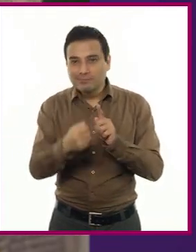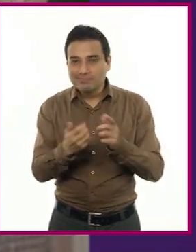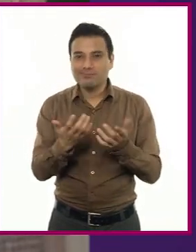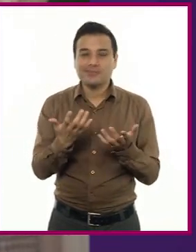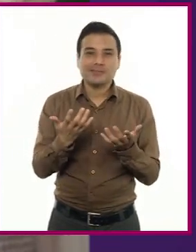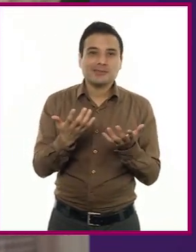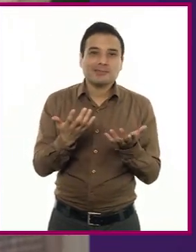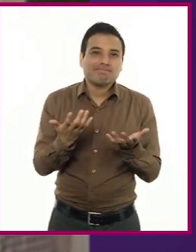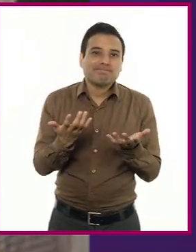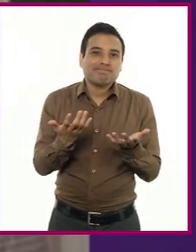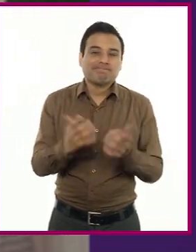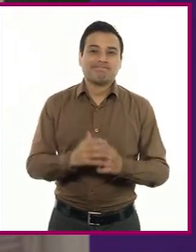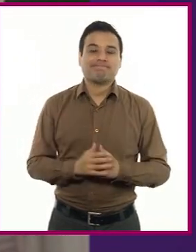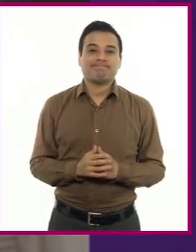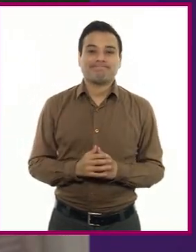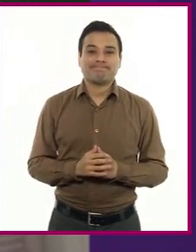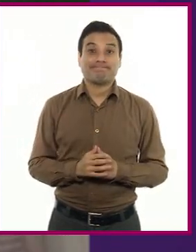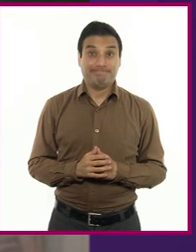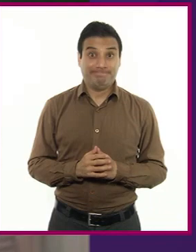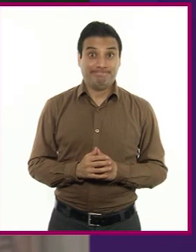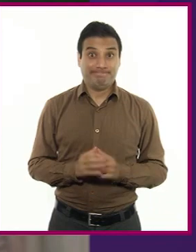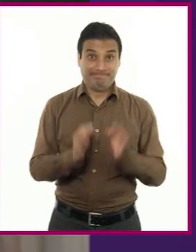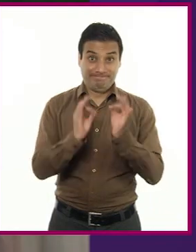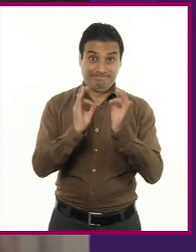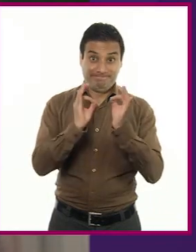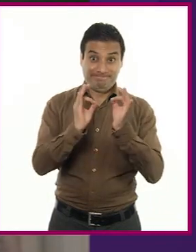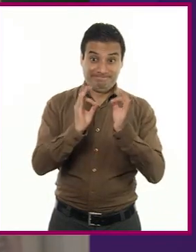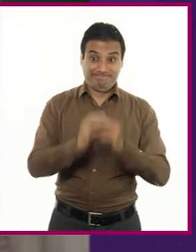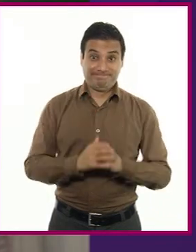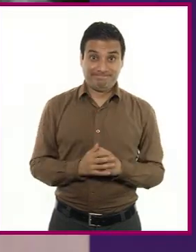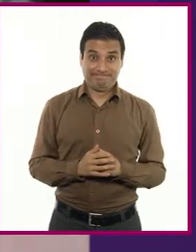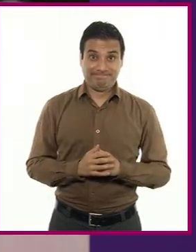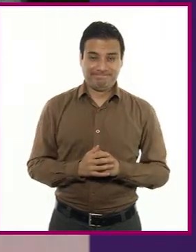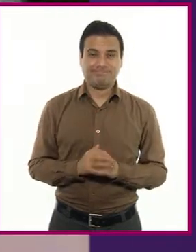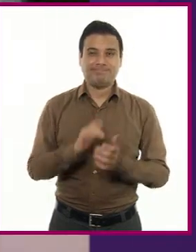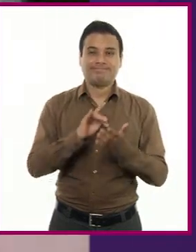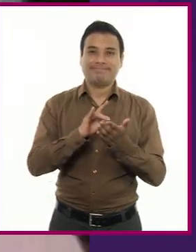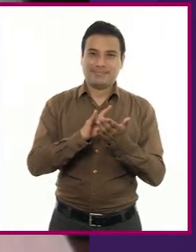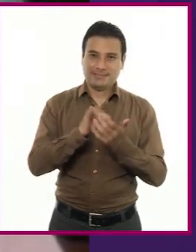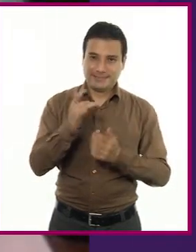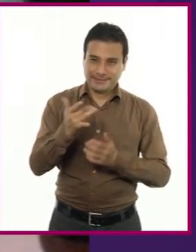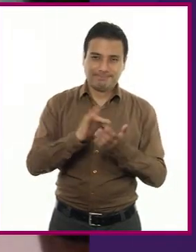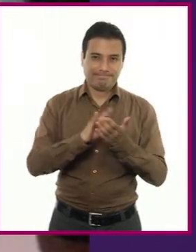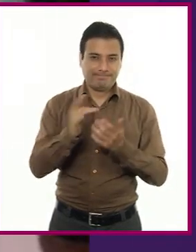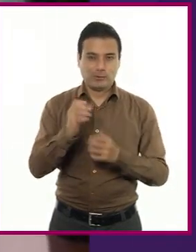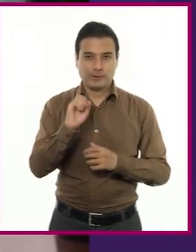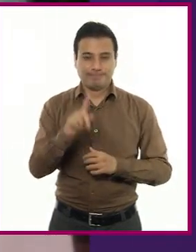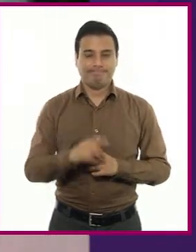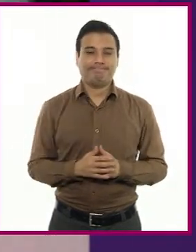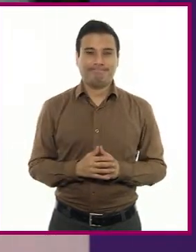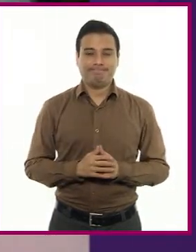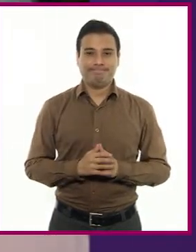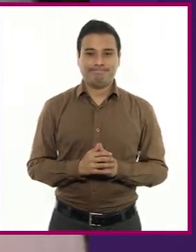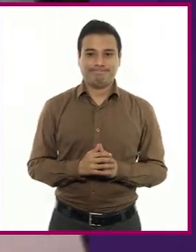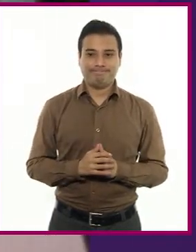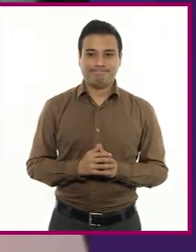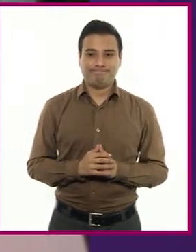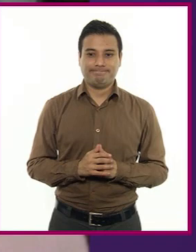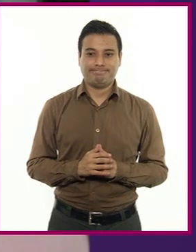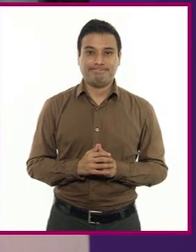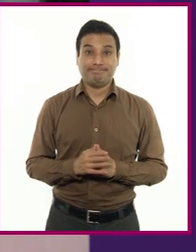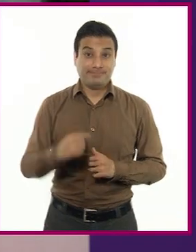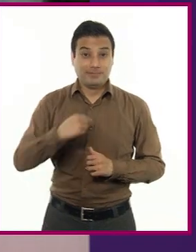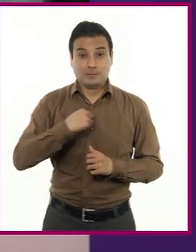you. Right. I don't think there's too much to eat in the jungle. No, it's fine. Anyway, I